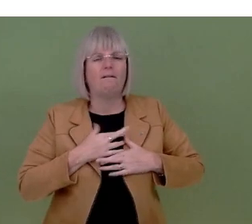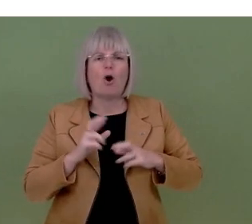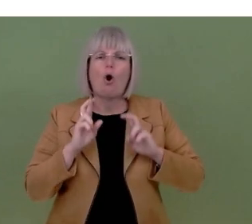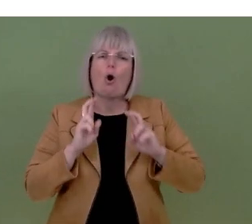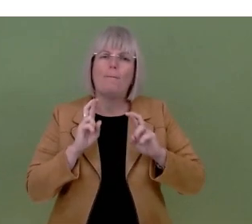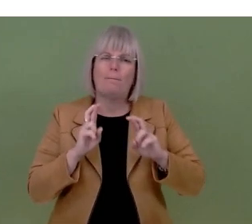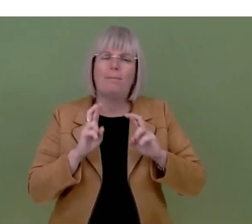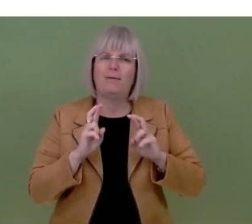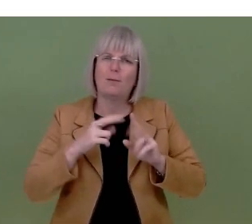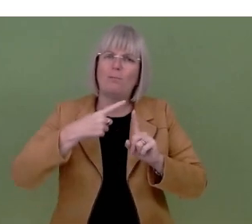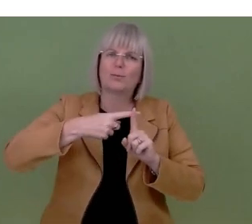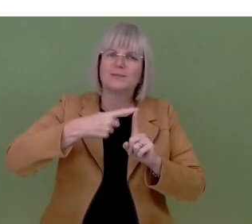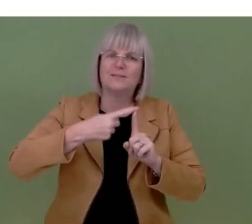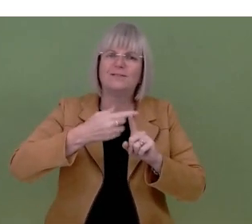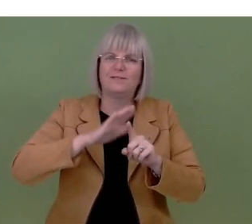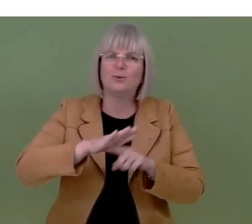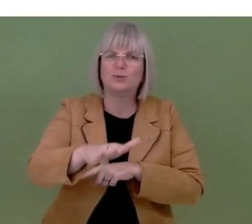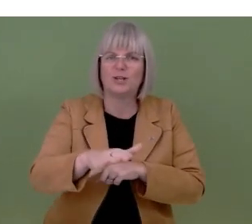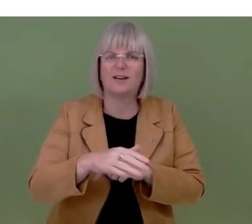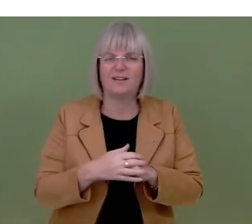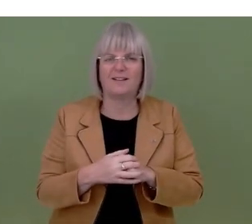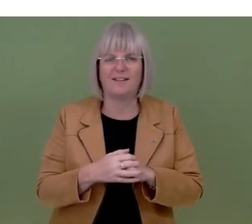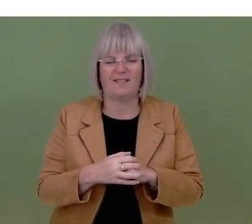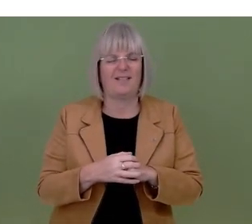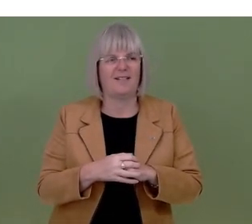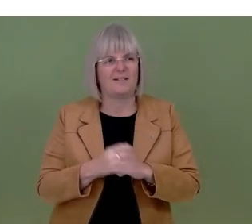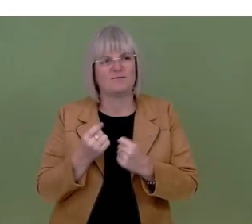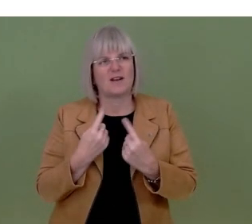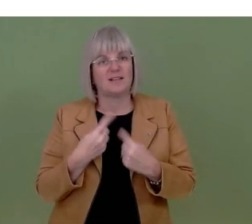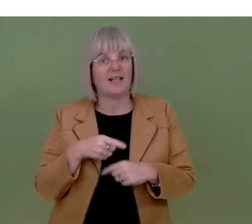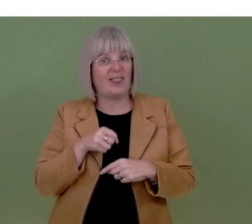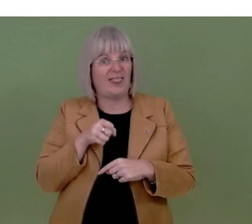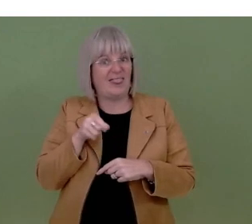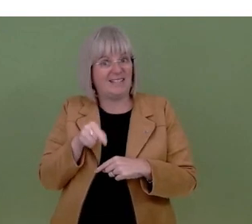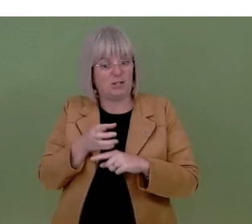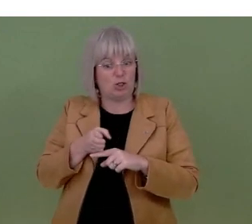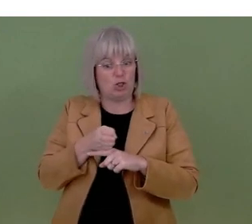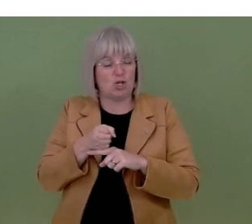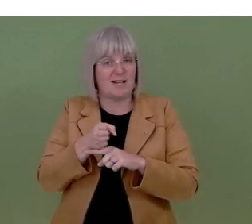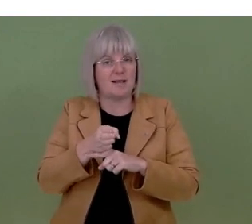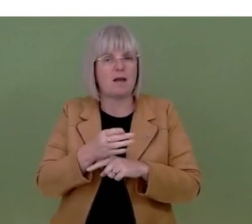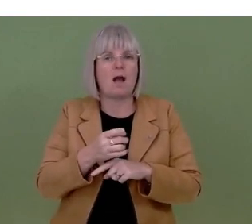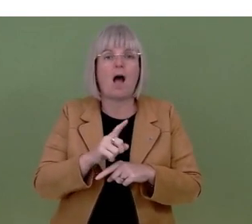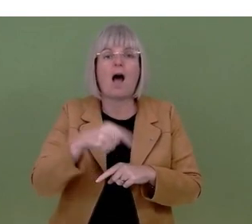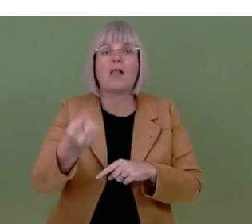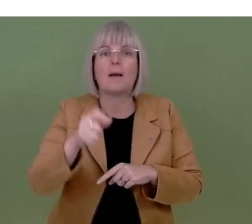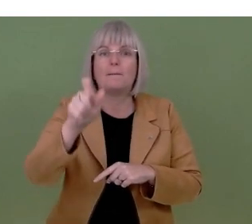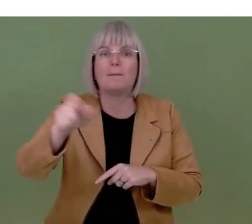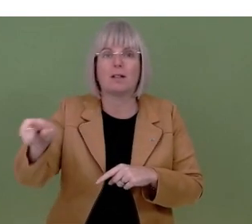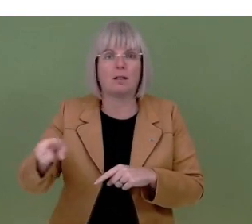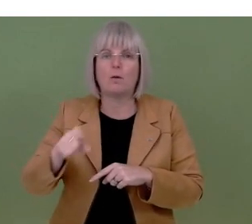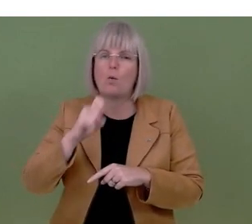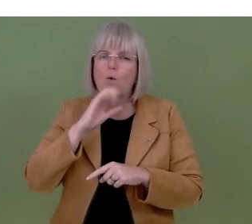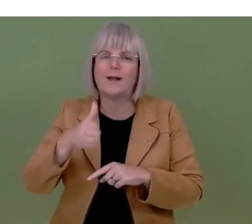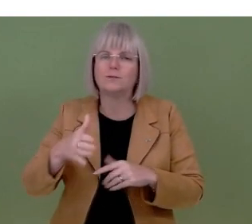that that this is a journey that other service users will not have to make like I did on my own.